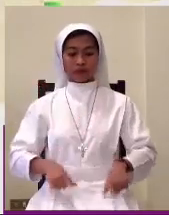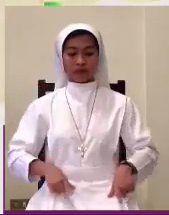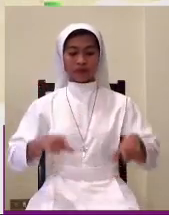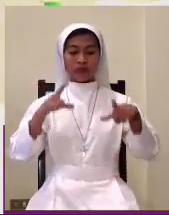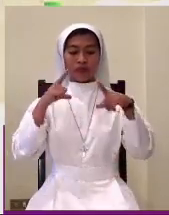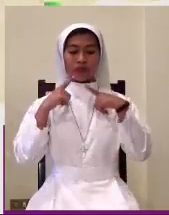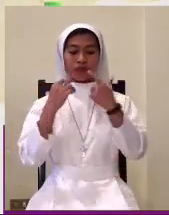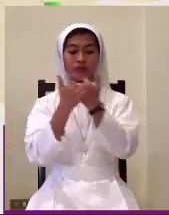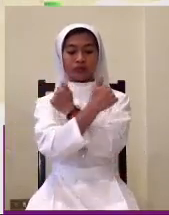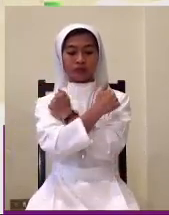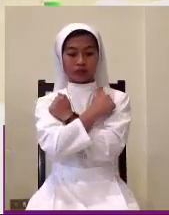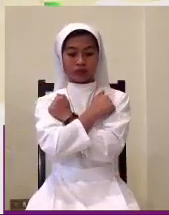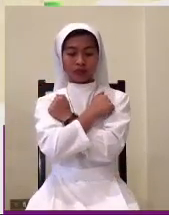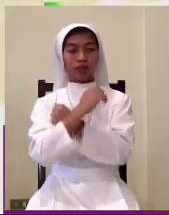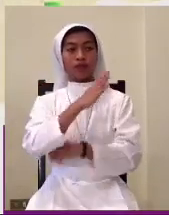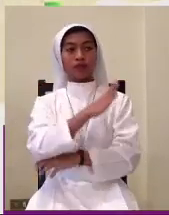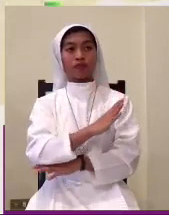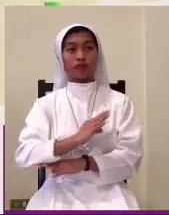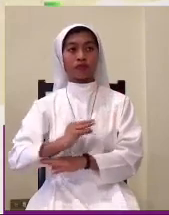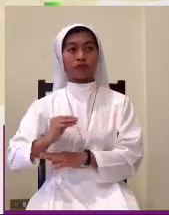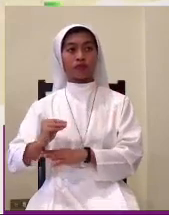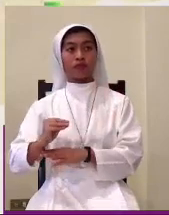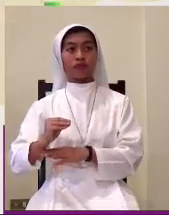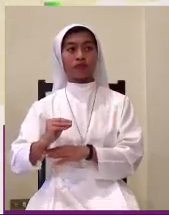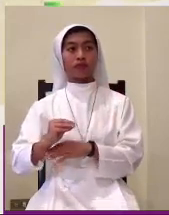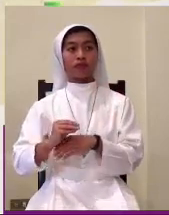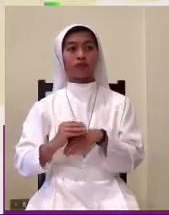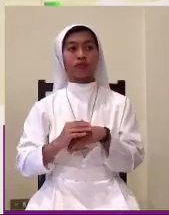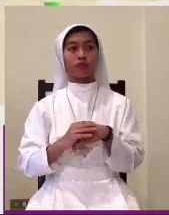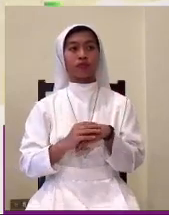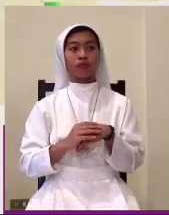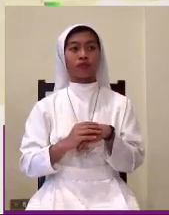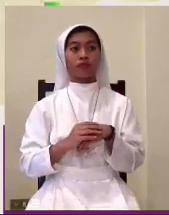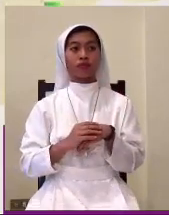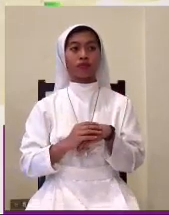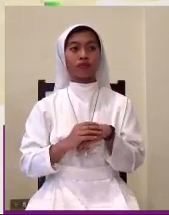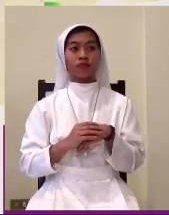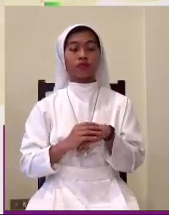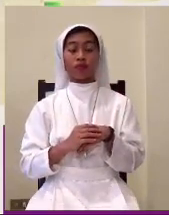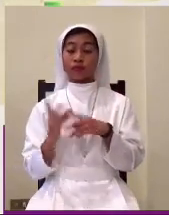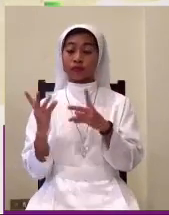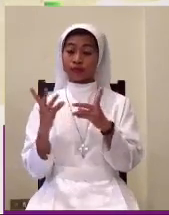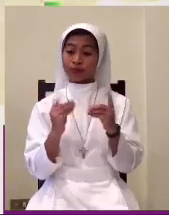through concrete good works or good deeds.